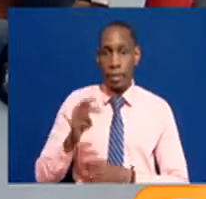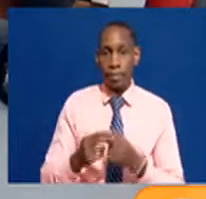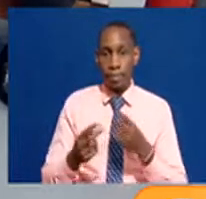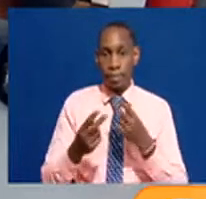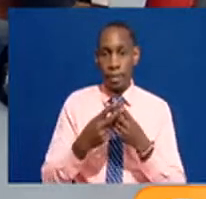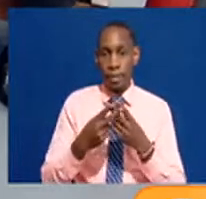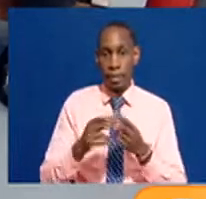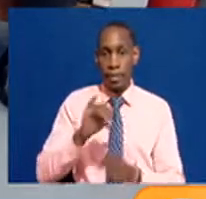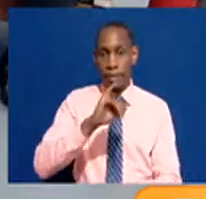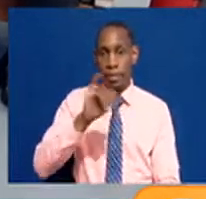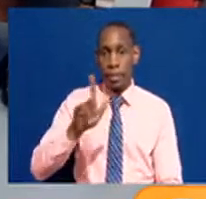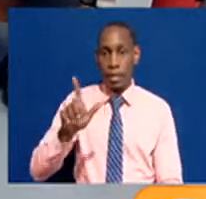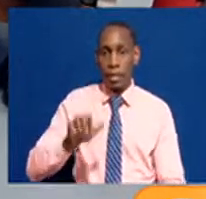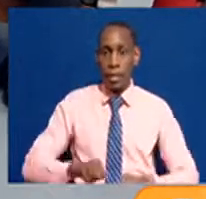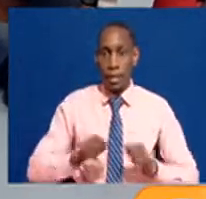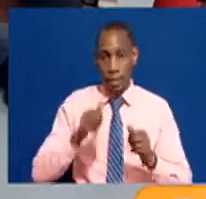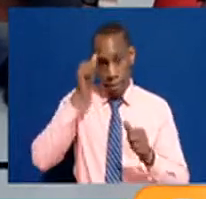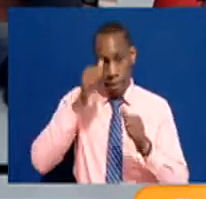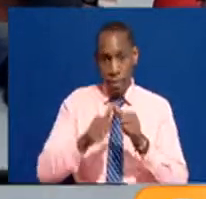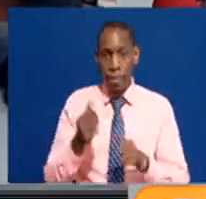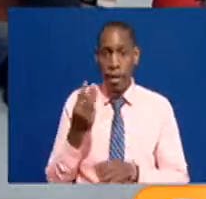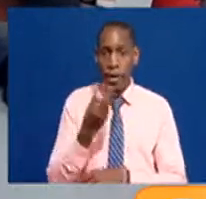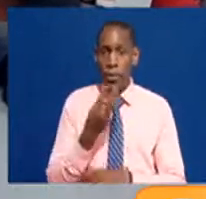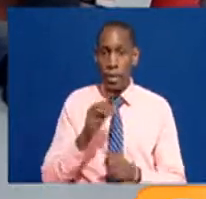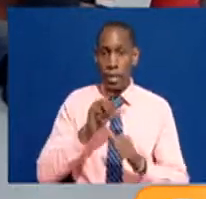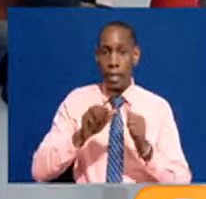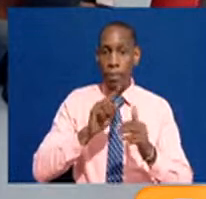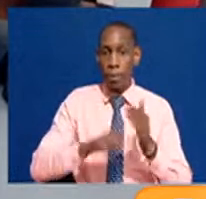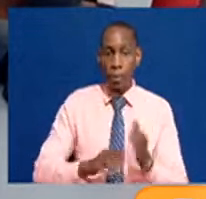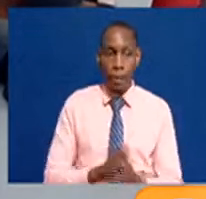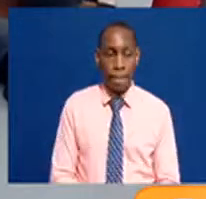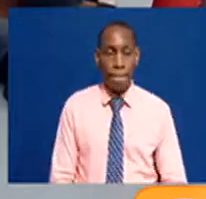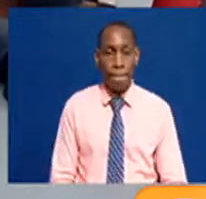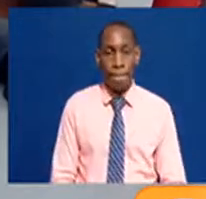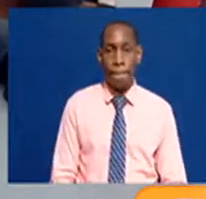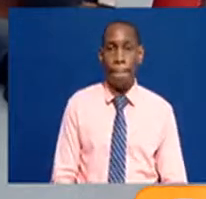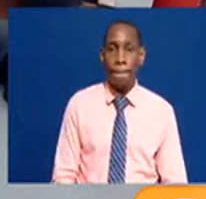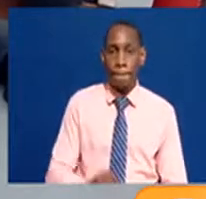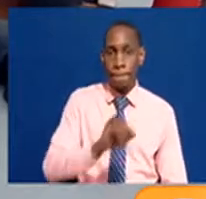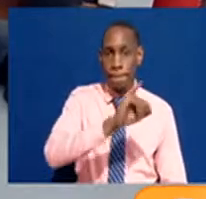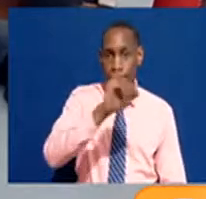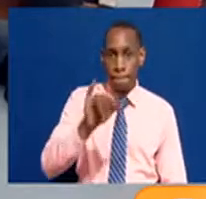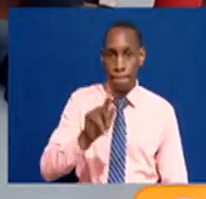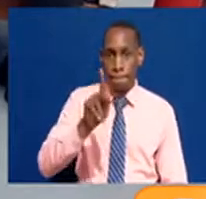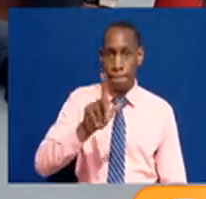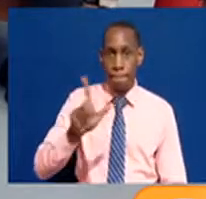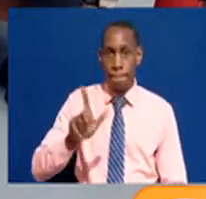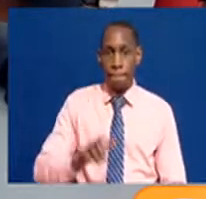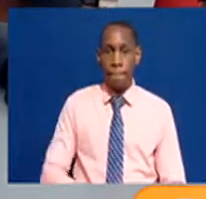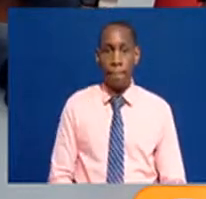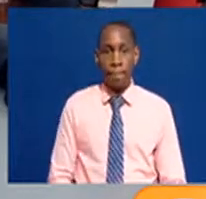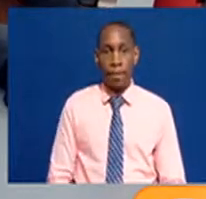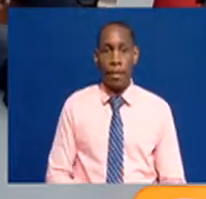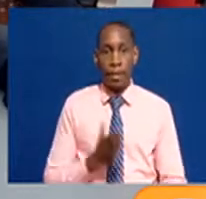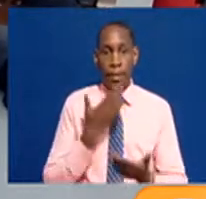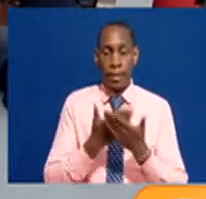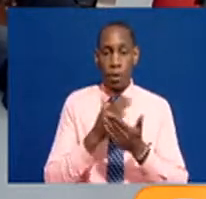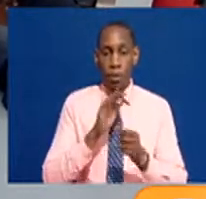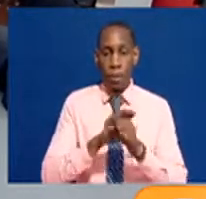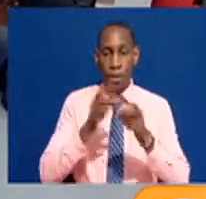hashtag JKLive. Remember, if it's Wednesday, it's all about those three letters on the keyboard that follow each other. JKL. Thanks so much for being a part